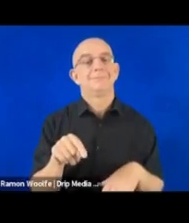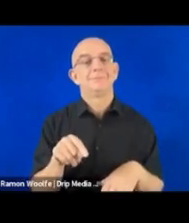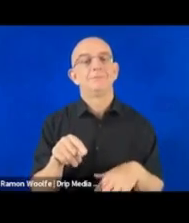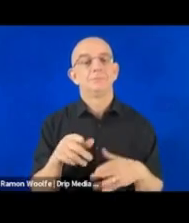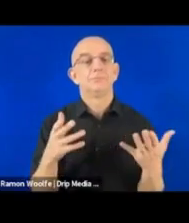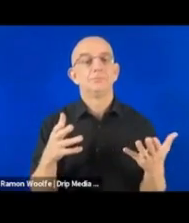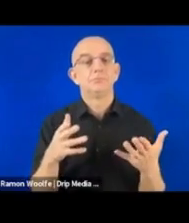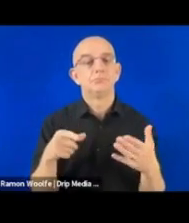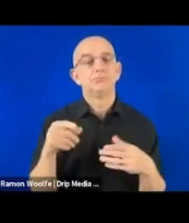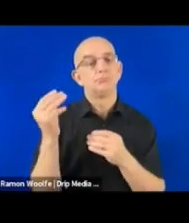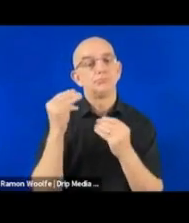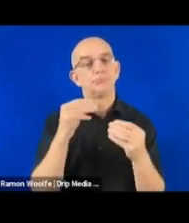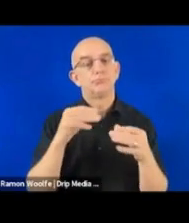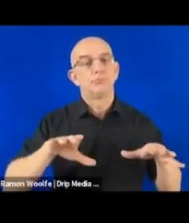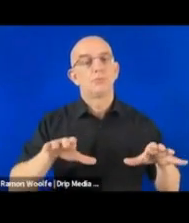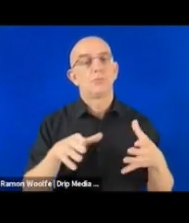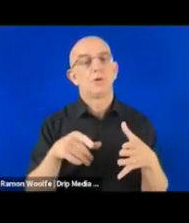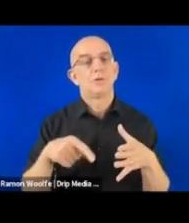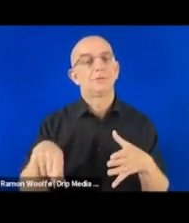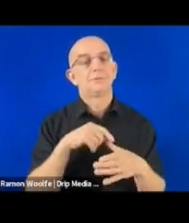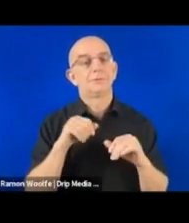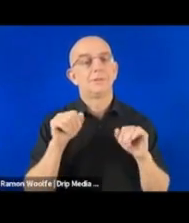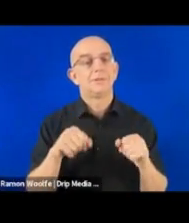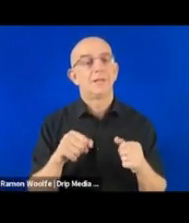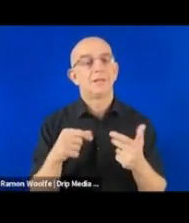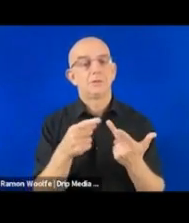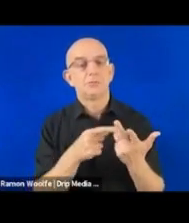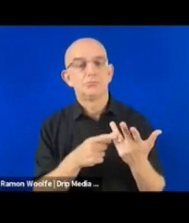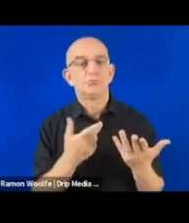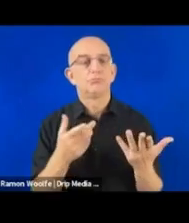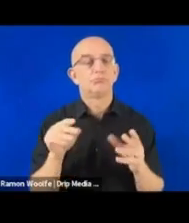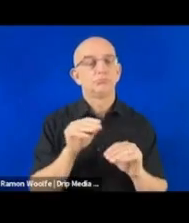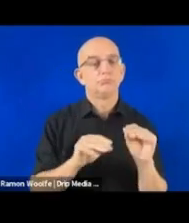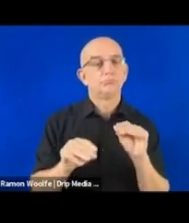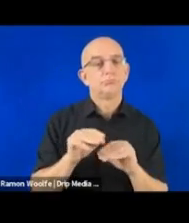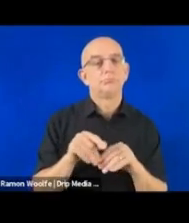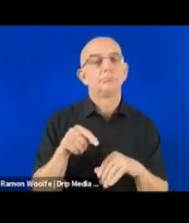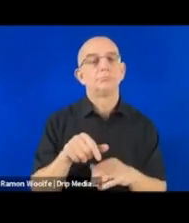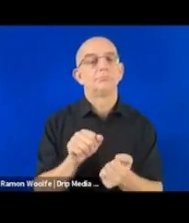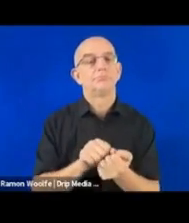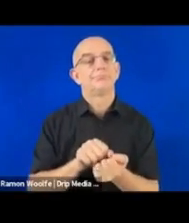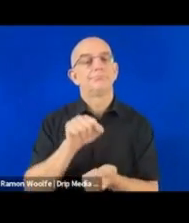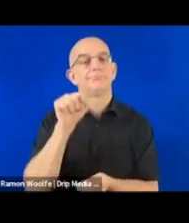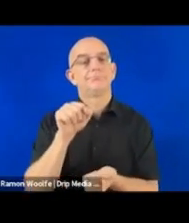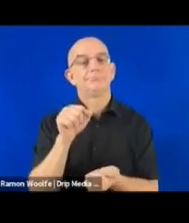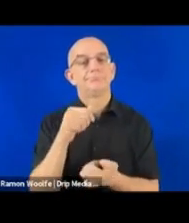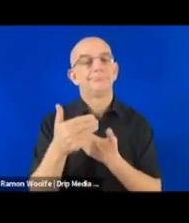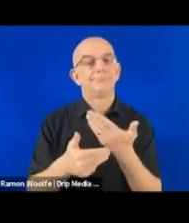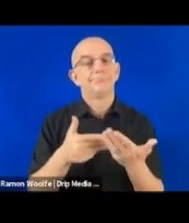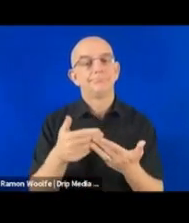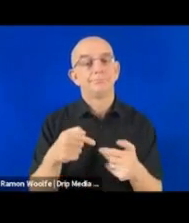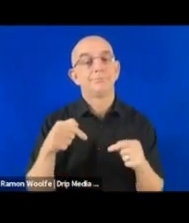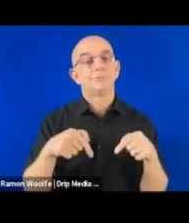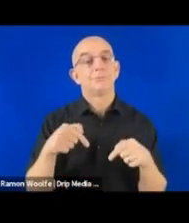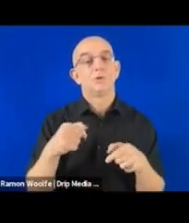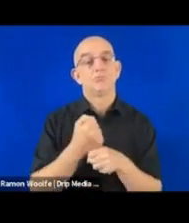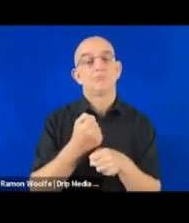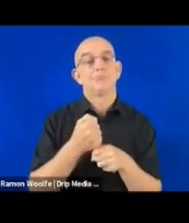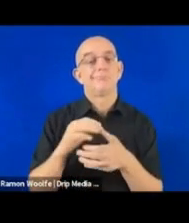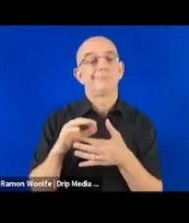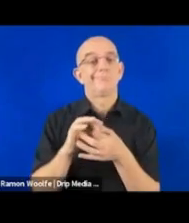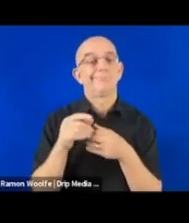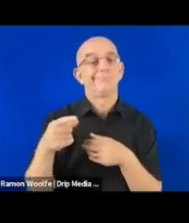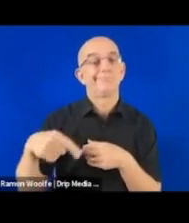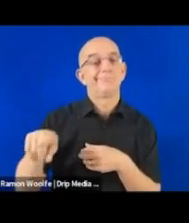working with these partners to be able to finalize this diploma program and have it